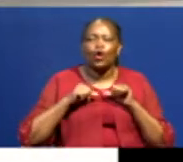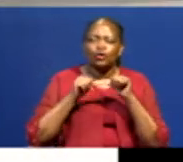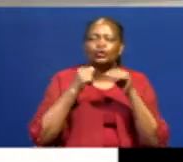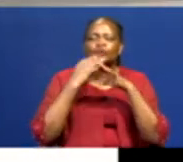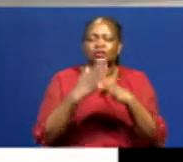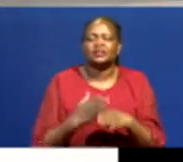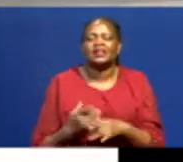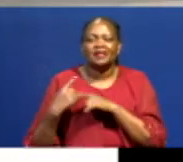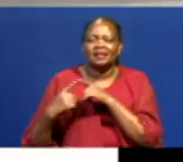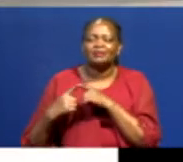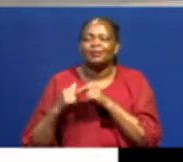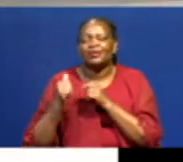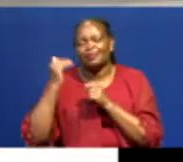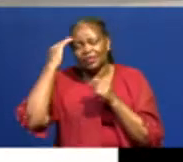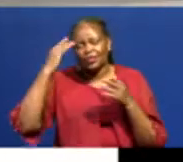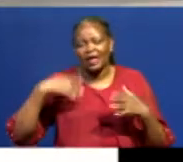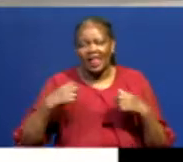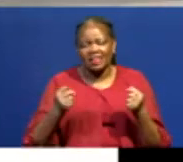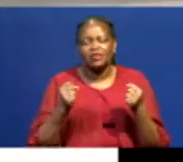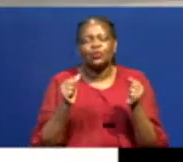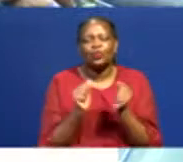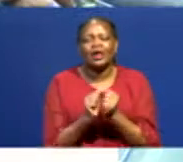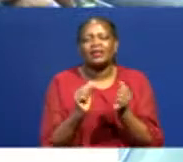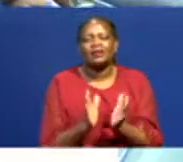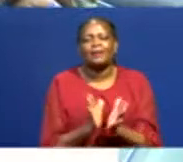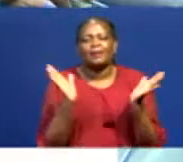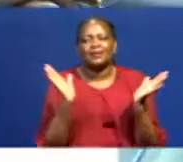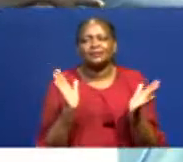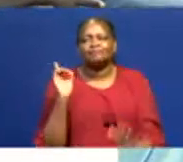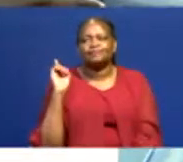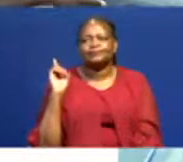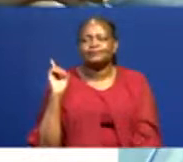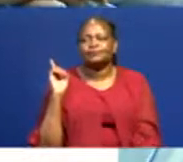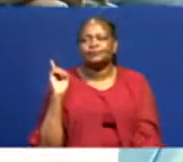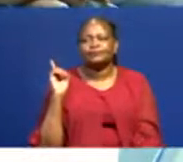their experiences on mental health with the public.